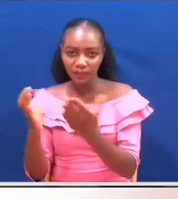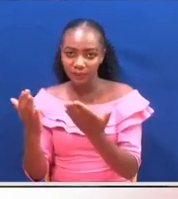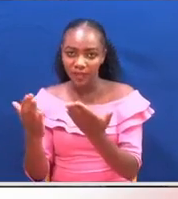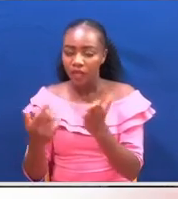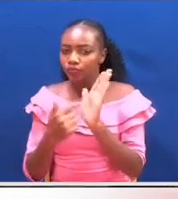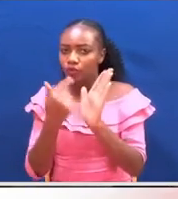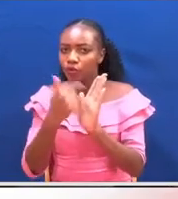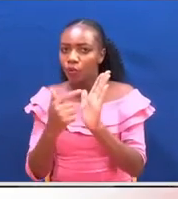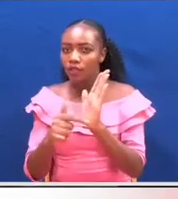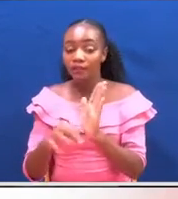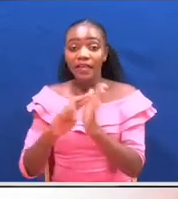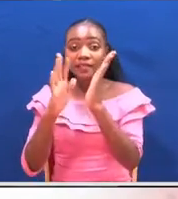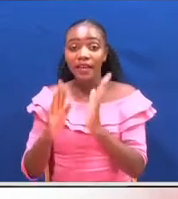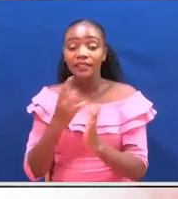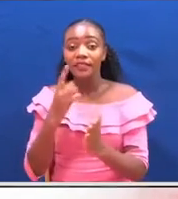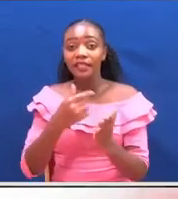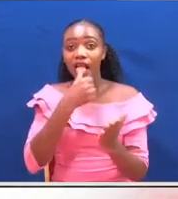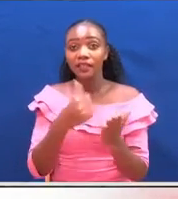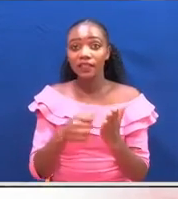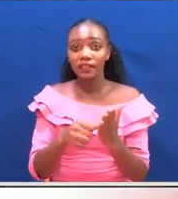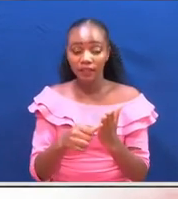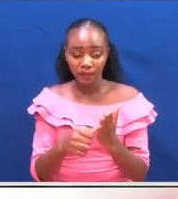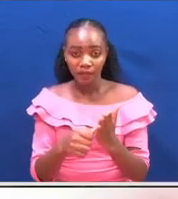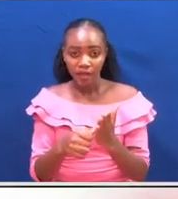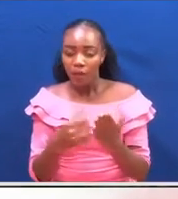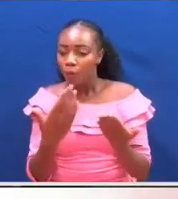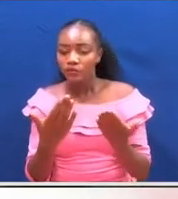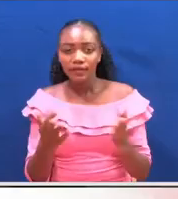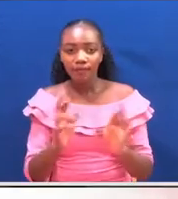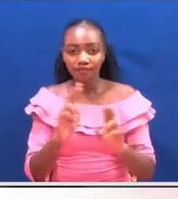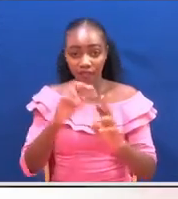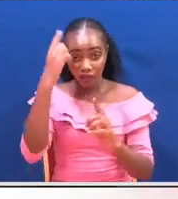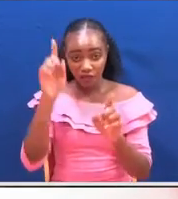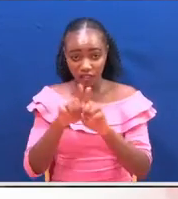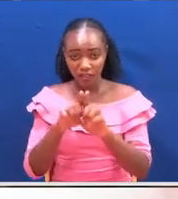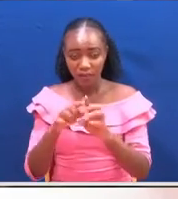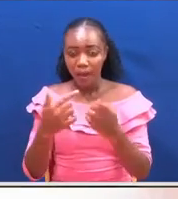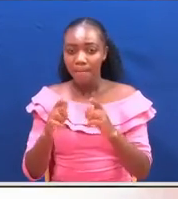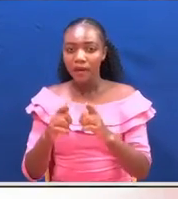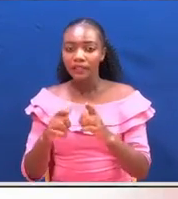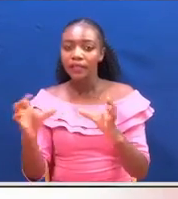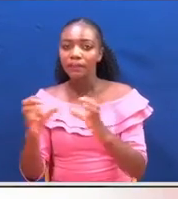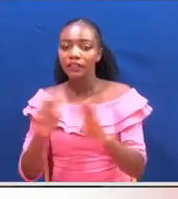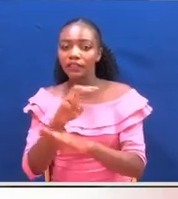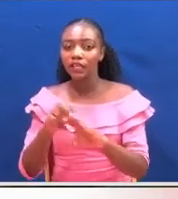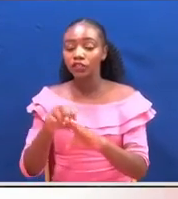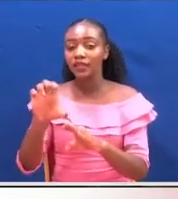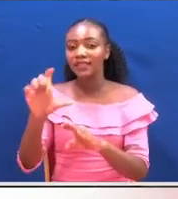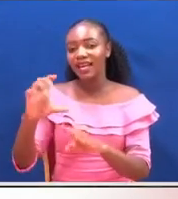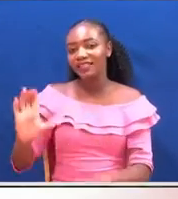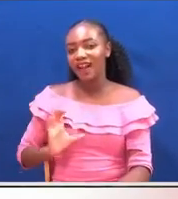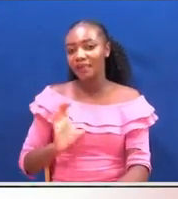the registrar said that the letter took the step pending the consent of the same by the party's National Executive